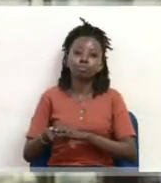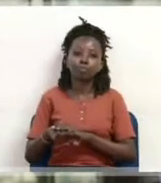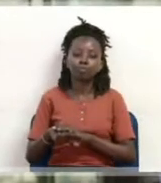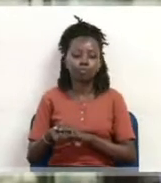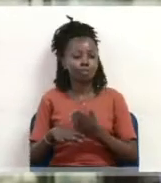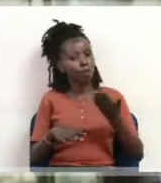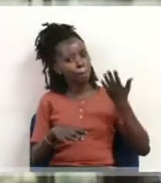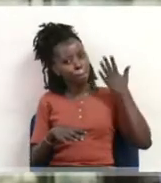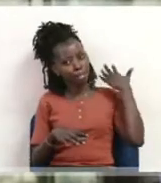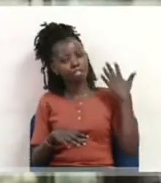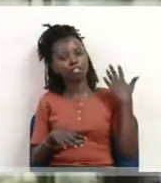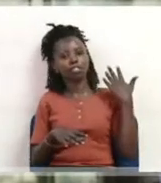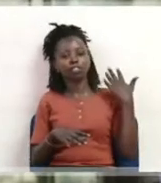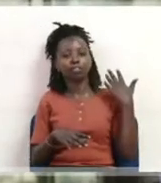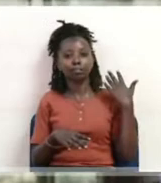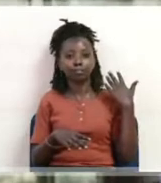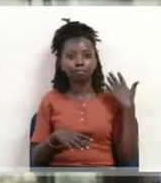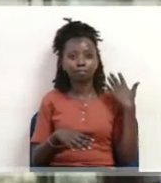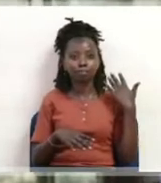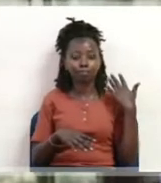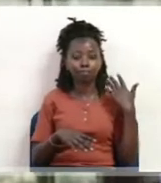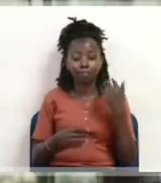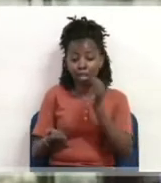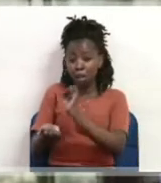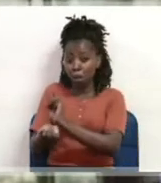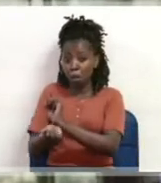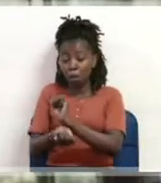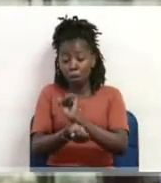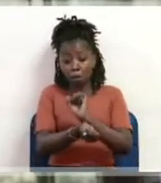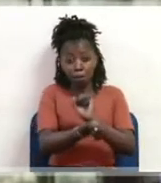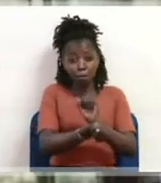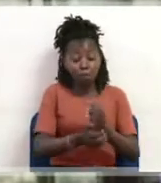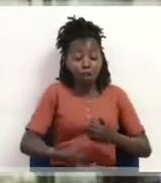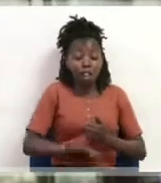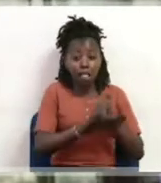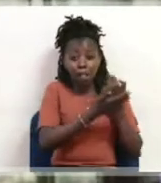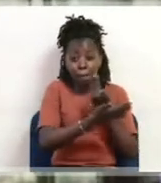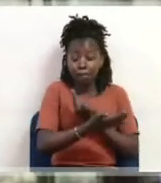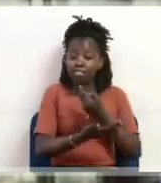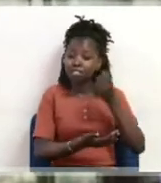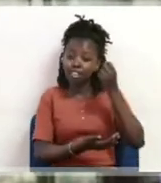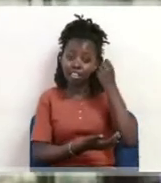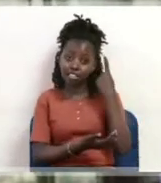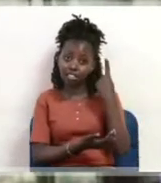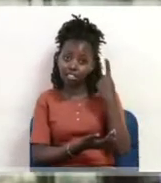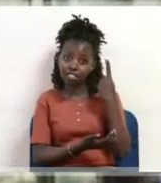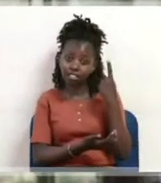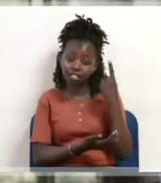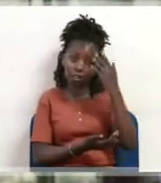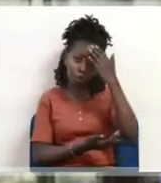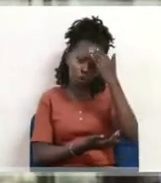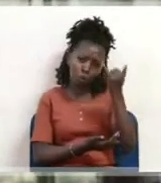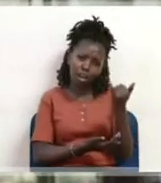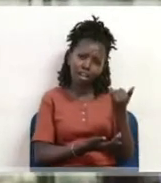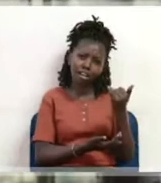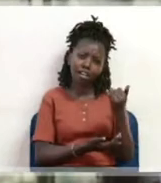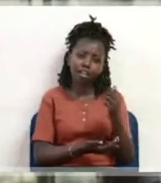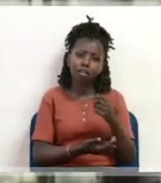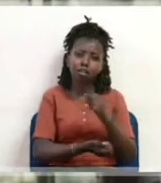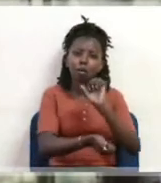Past. And you know, Paul helps us a little bit to understand this, because Paul goes to a place and he's giving his